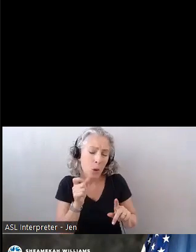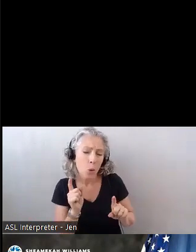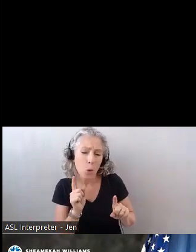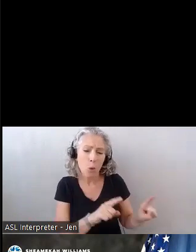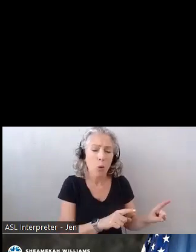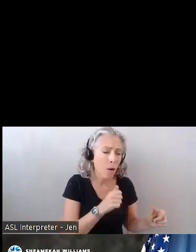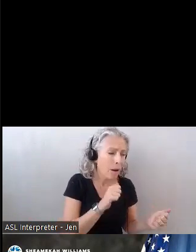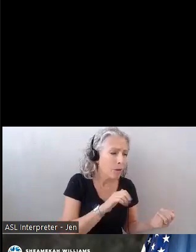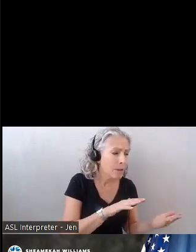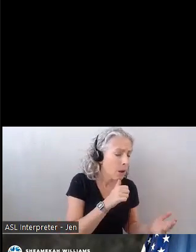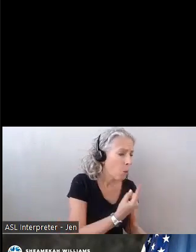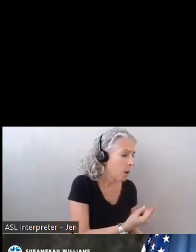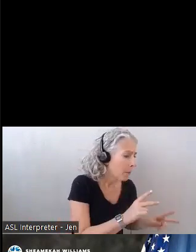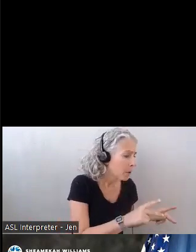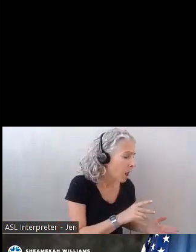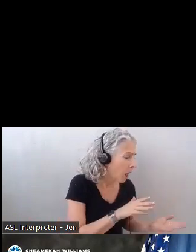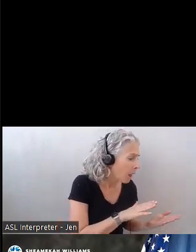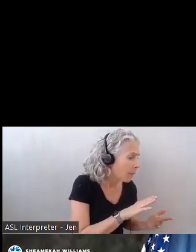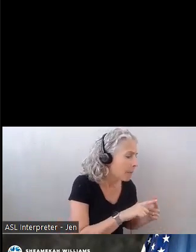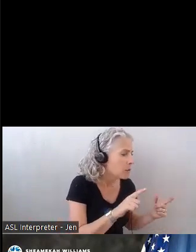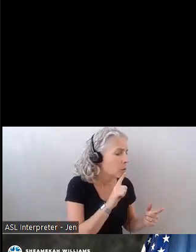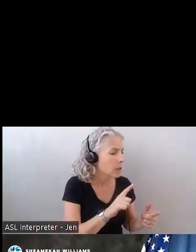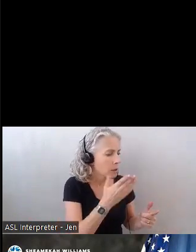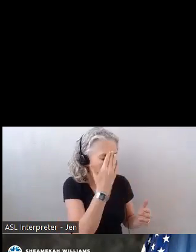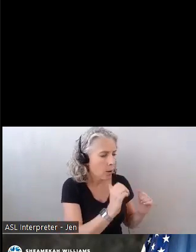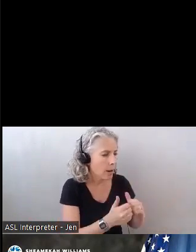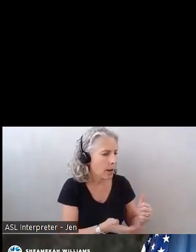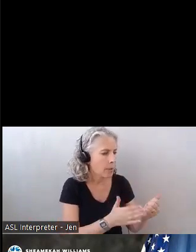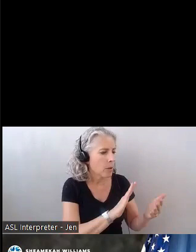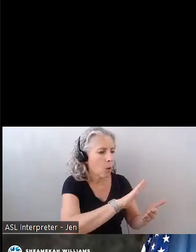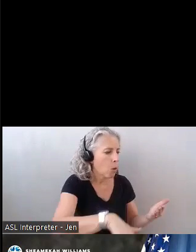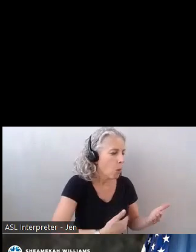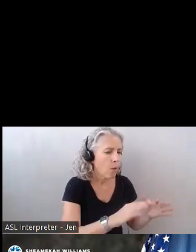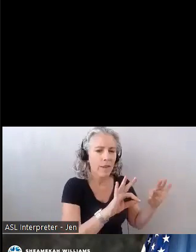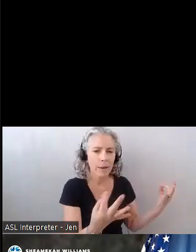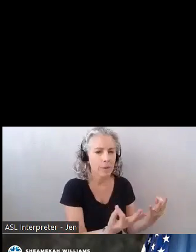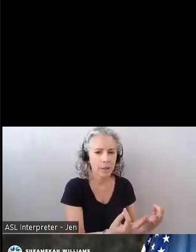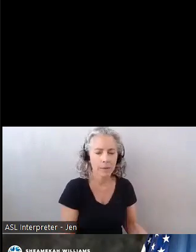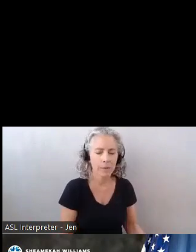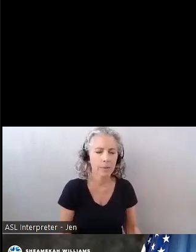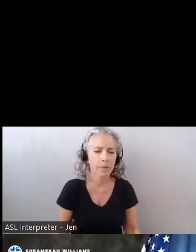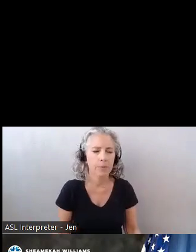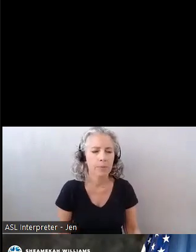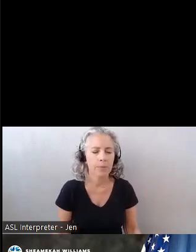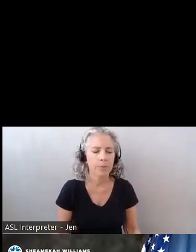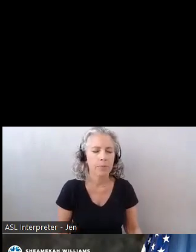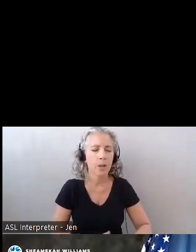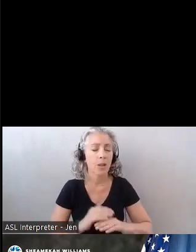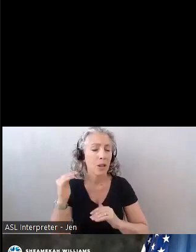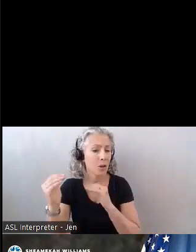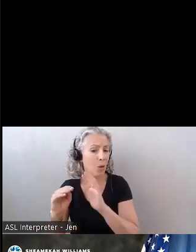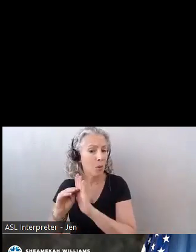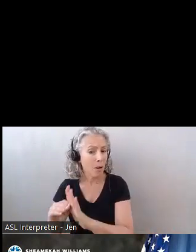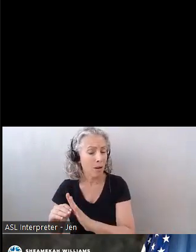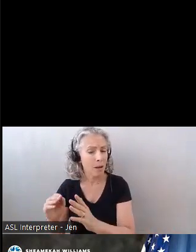just the individual, but the entire family. Because like I mentioned, oftentimes, on the adult model, we're working